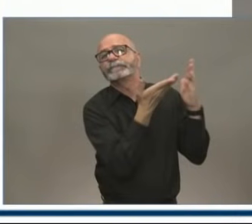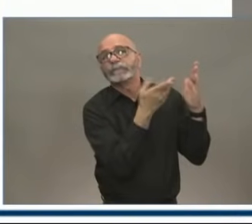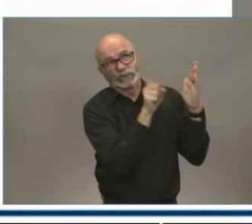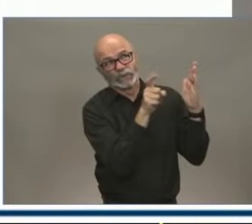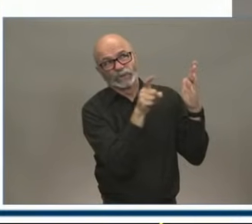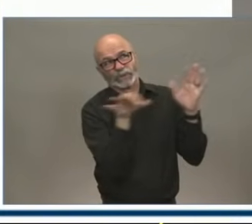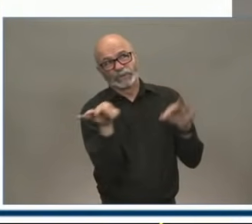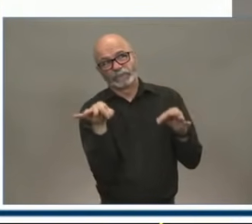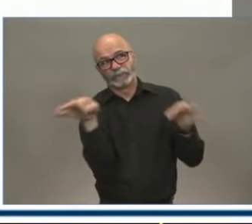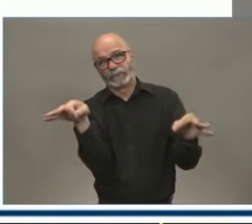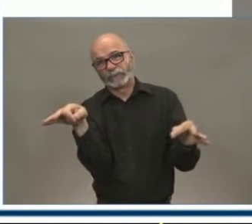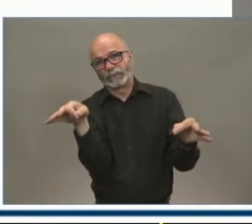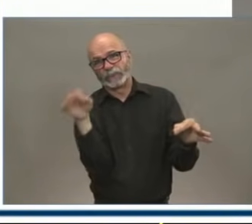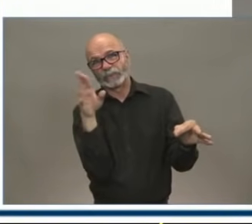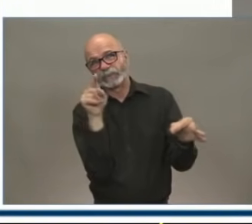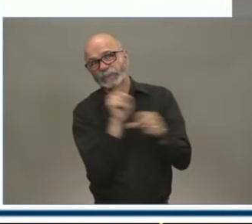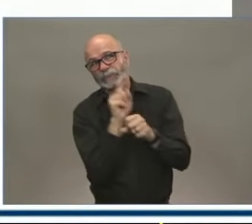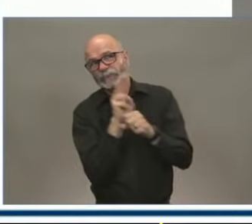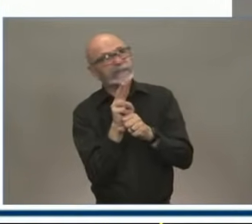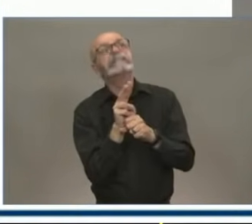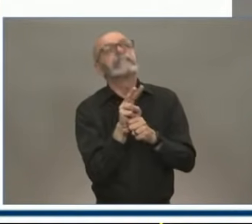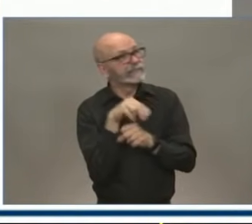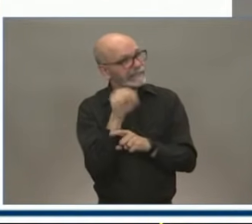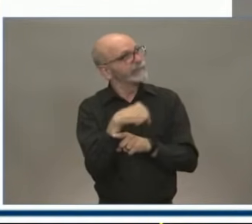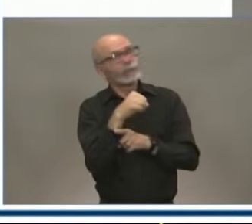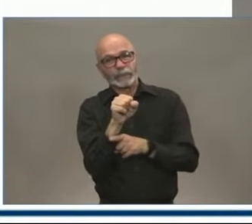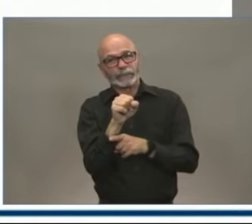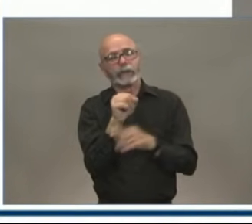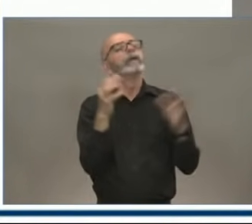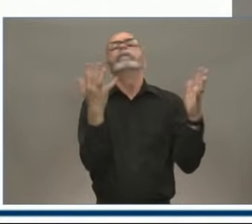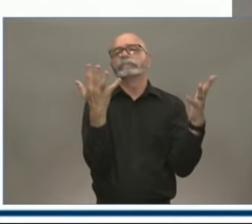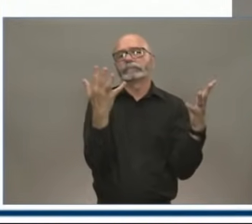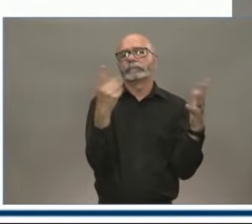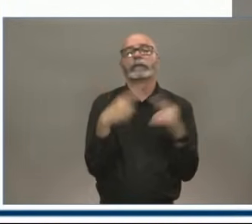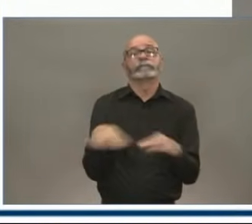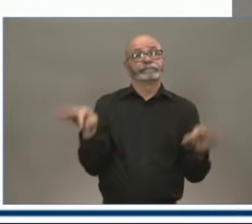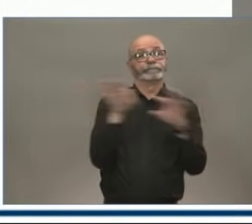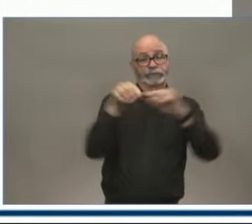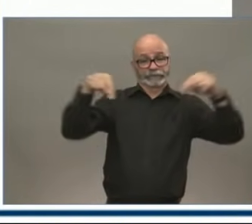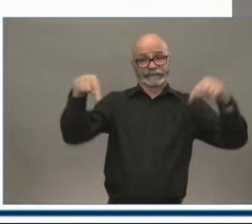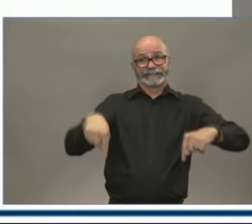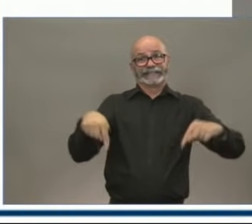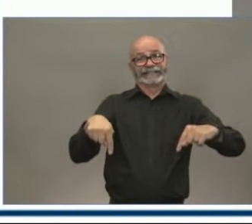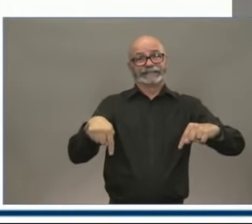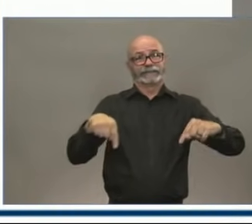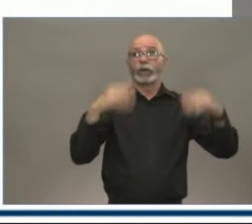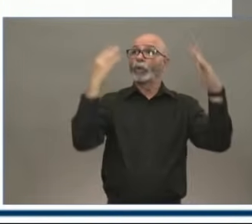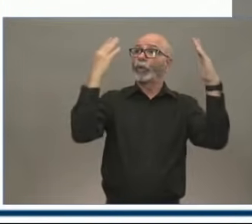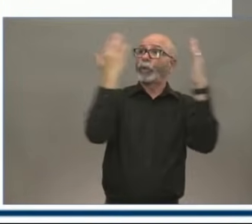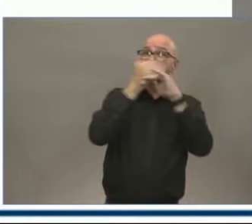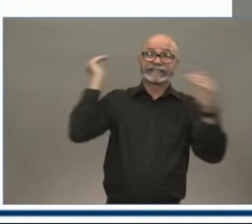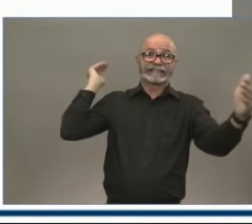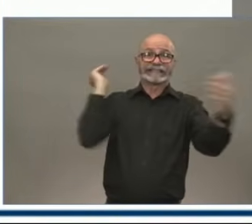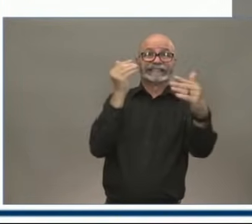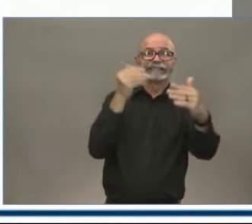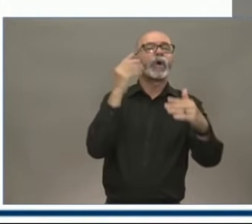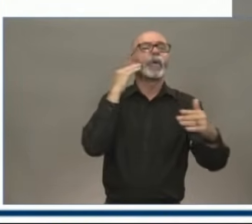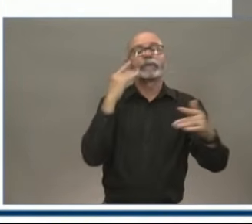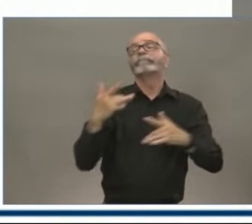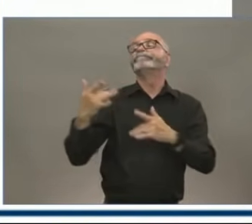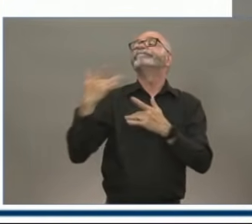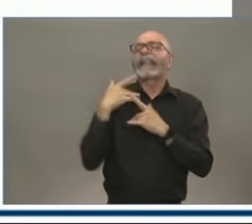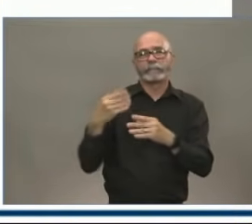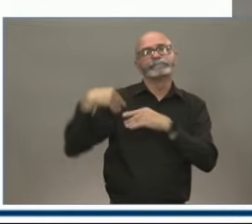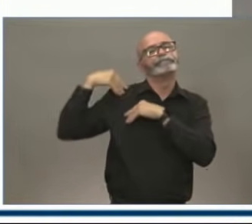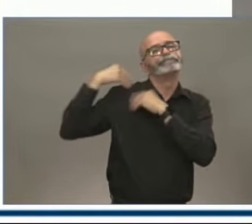I think it's important that people understand, as I said in my remarks, this holiday season, whatever your traditions are, have to be COVID